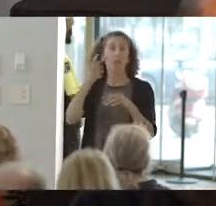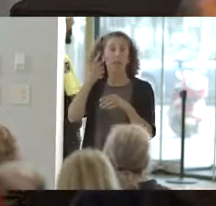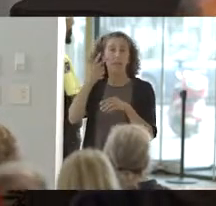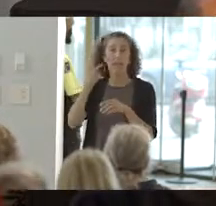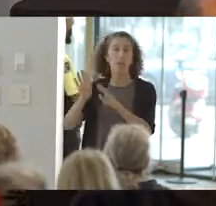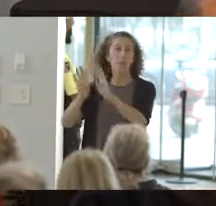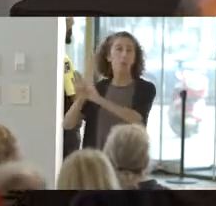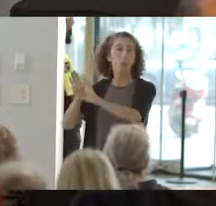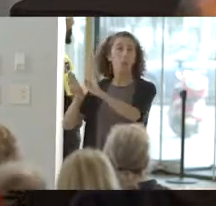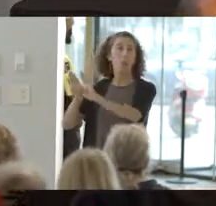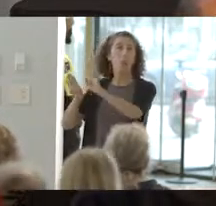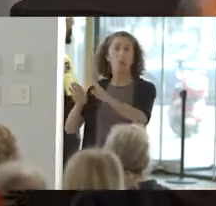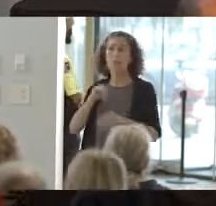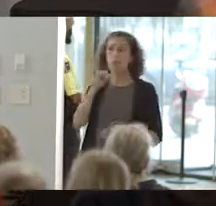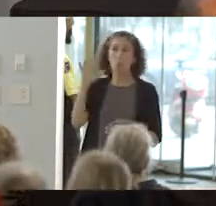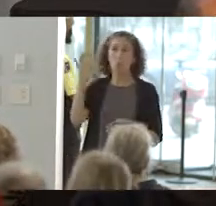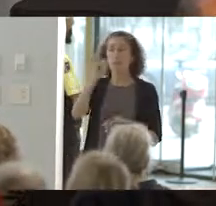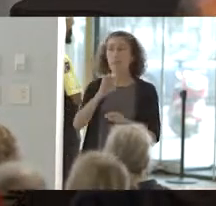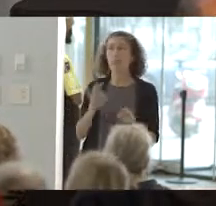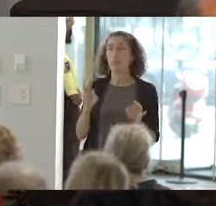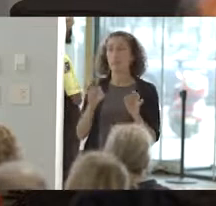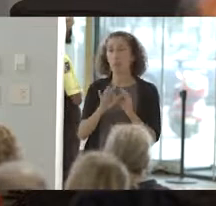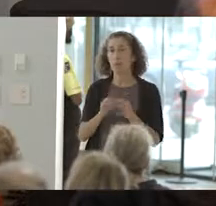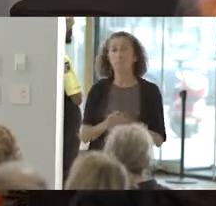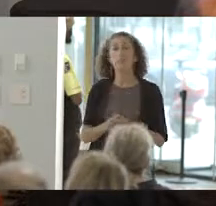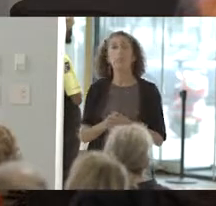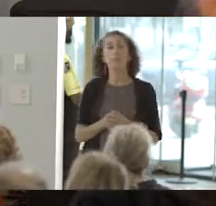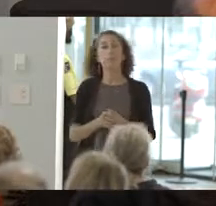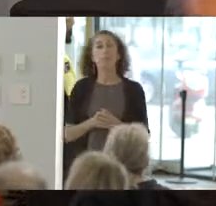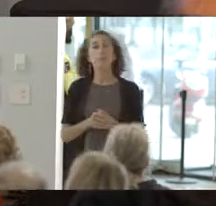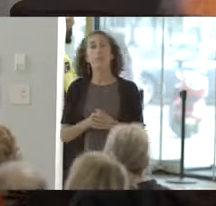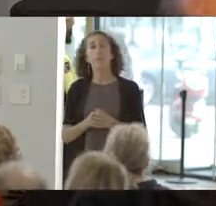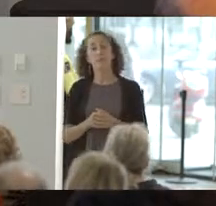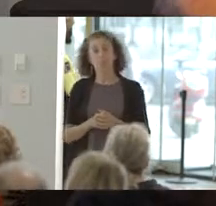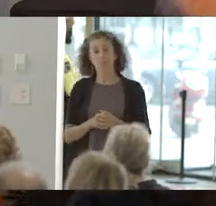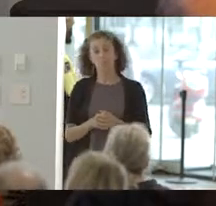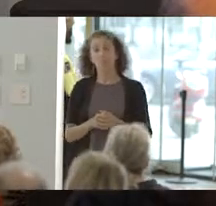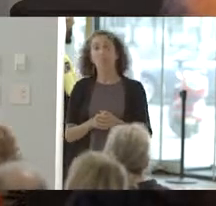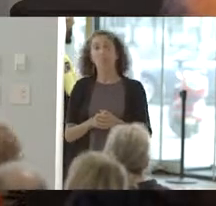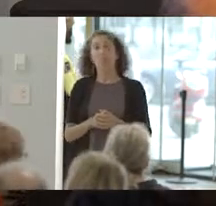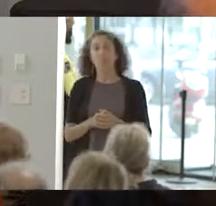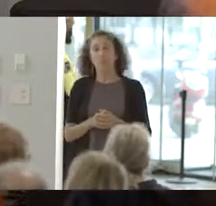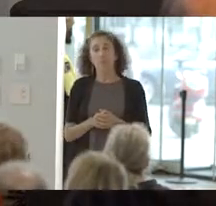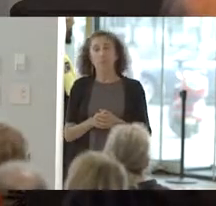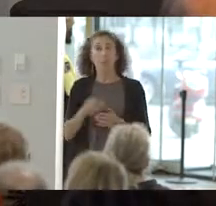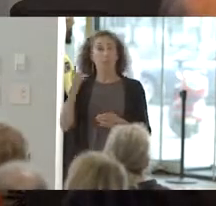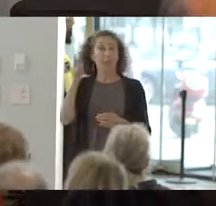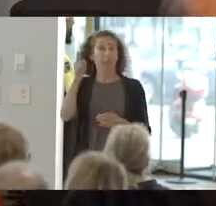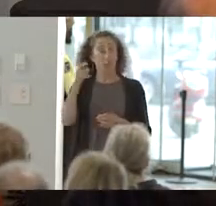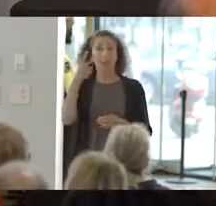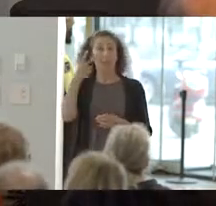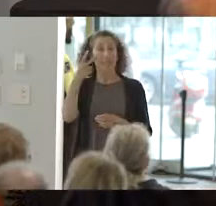deeper level at the reaches specifically in the back of the room. So what we're trying to do right now is basically introduce and give you a high-level